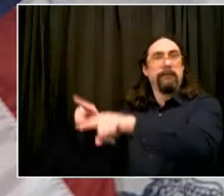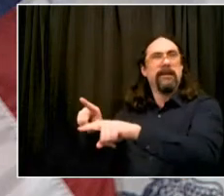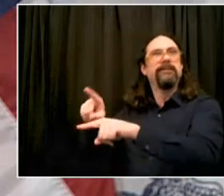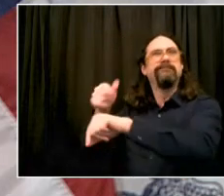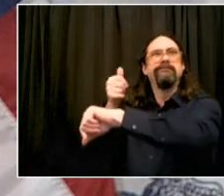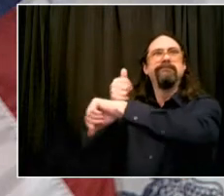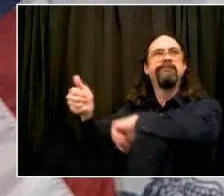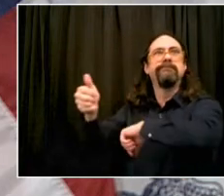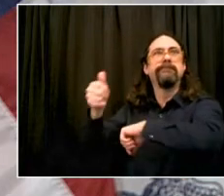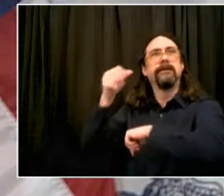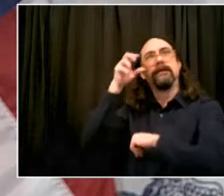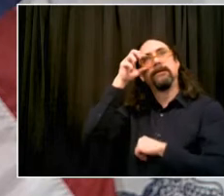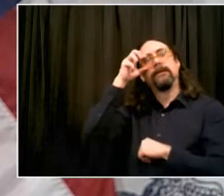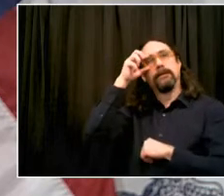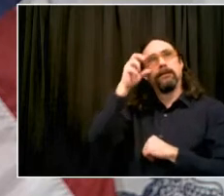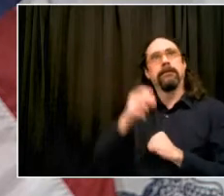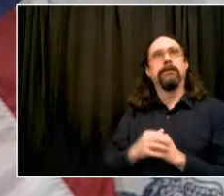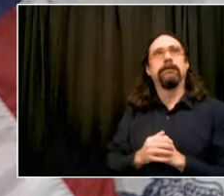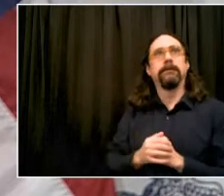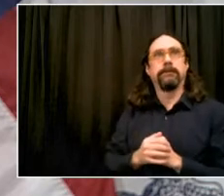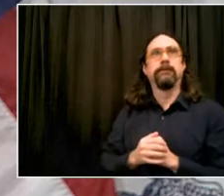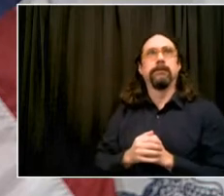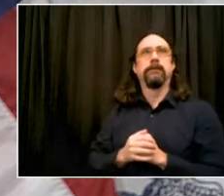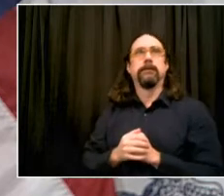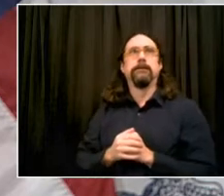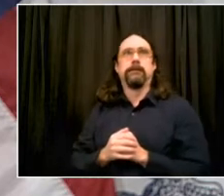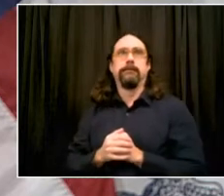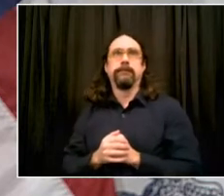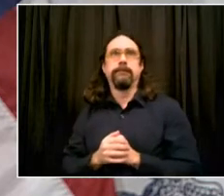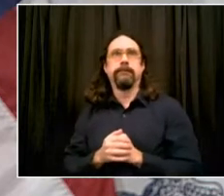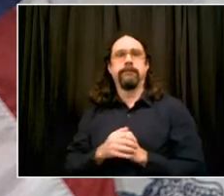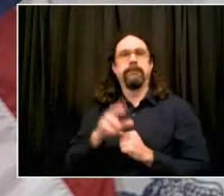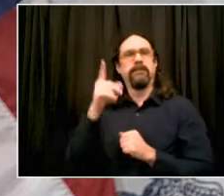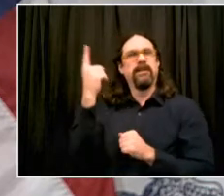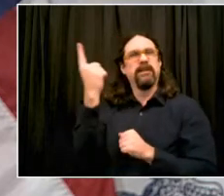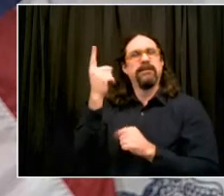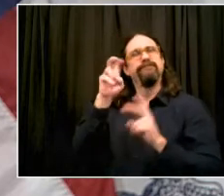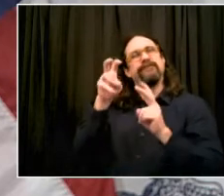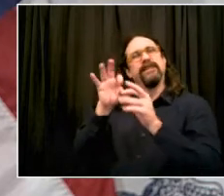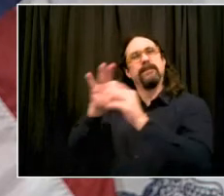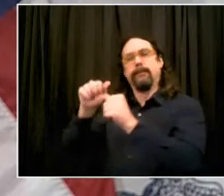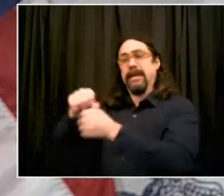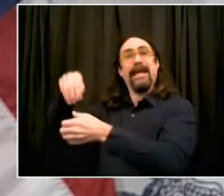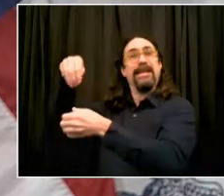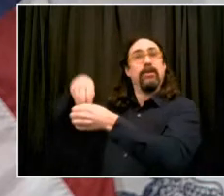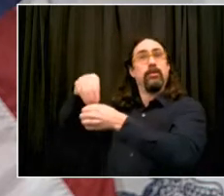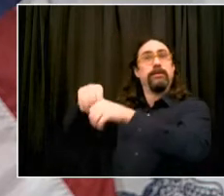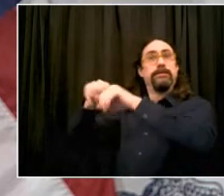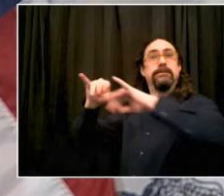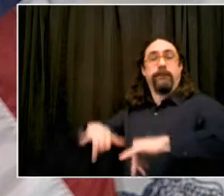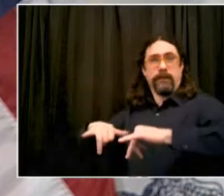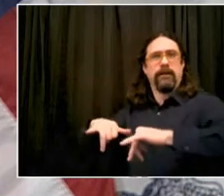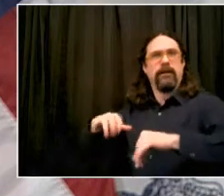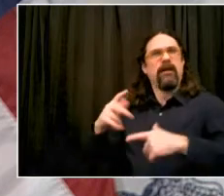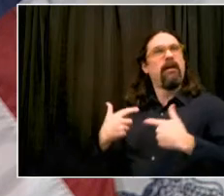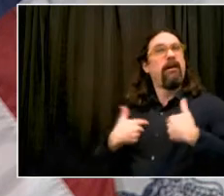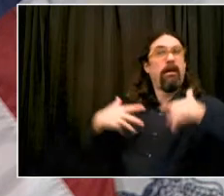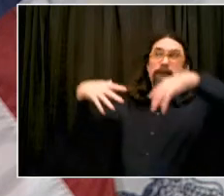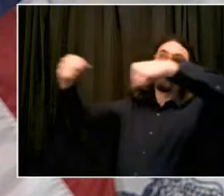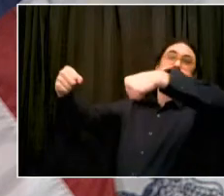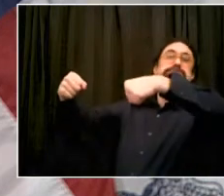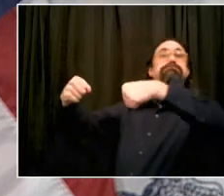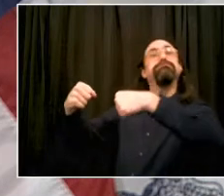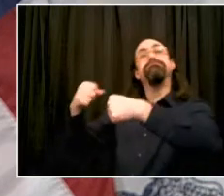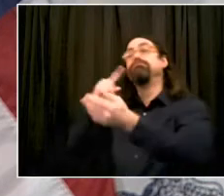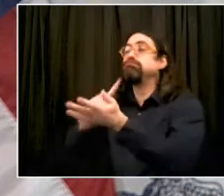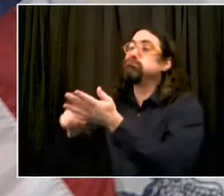entity. So we will get to the update on the next steps we're taking very soon. But again, I'm appreciative that these facts were brought forward